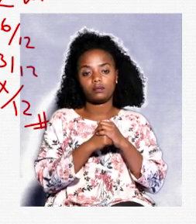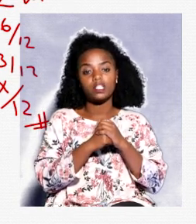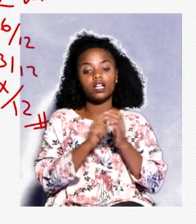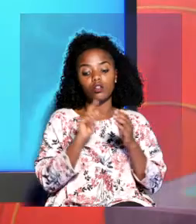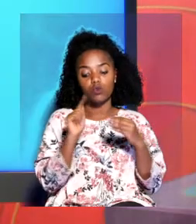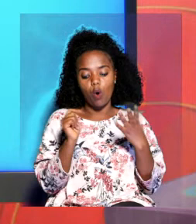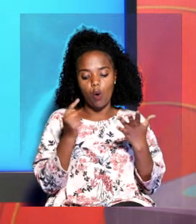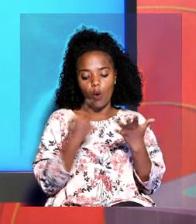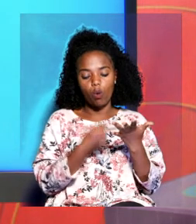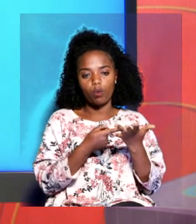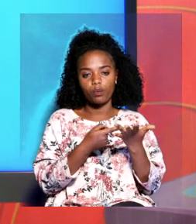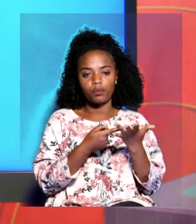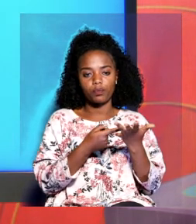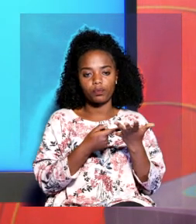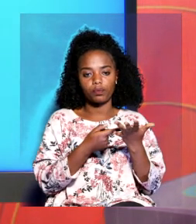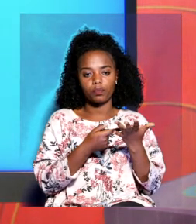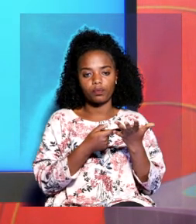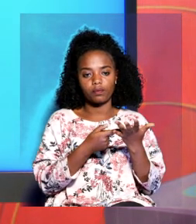So,